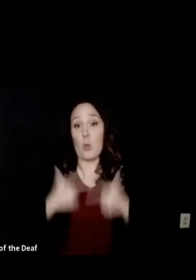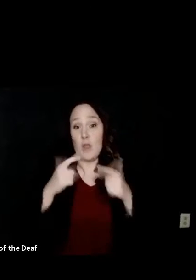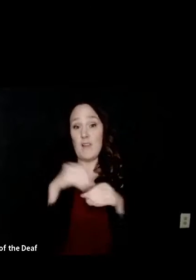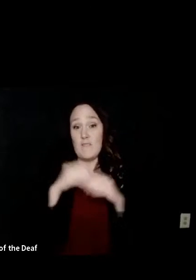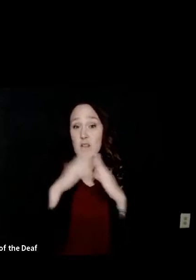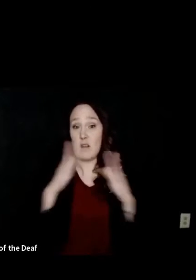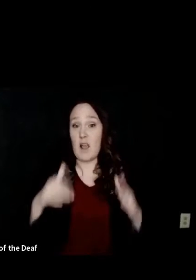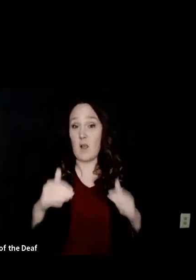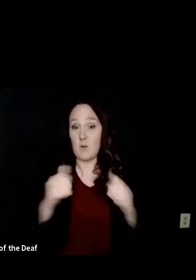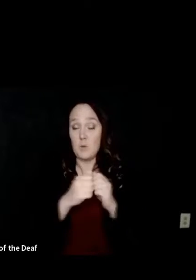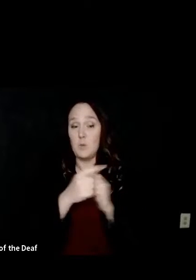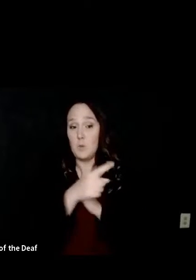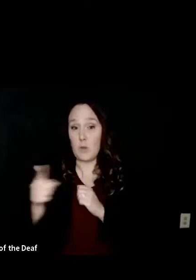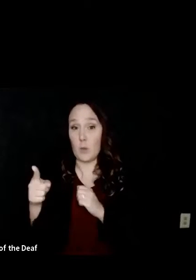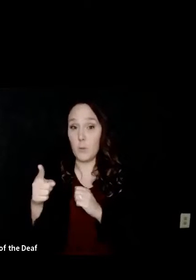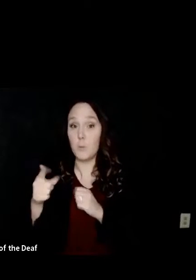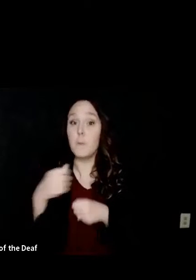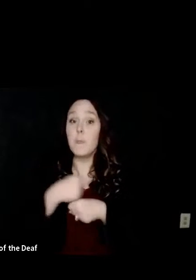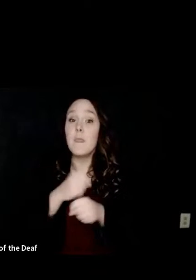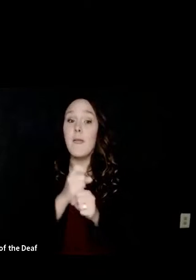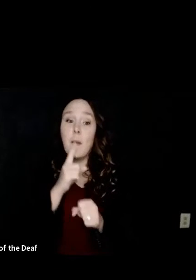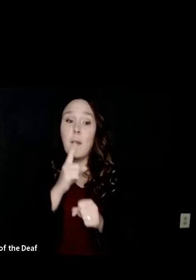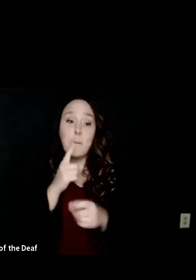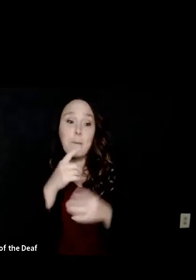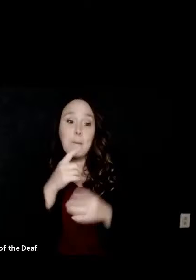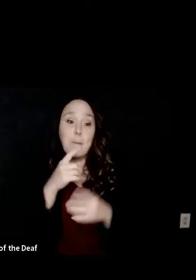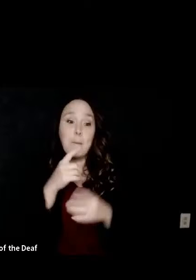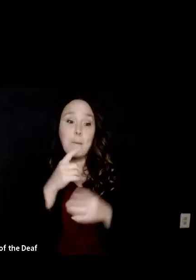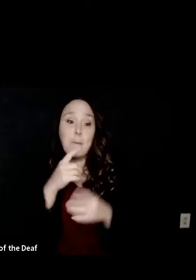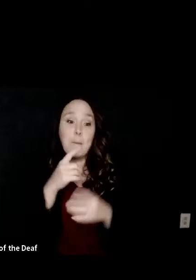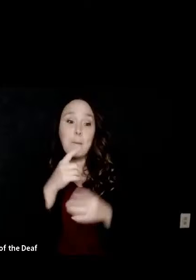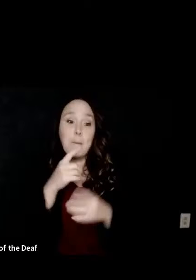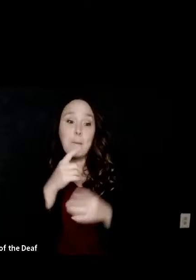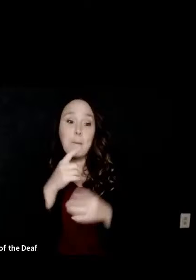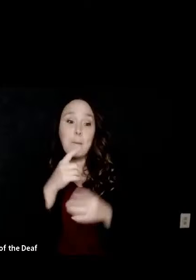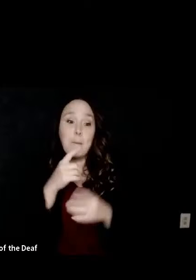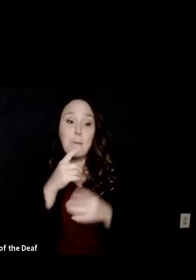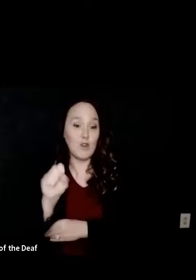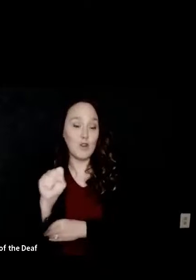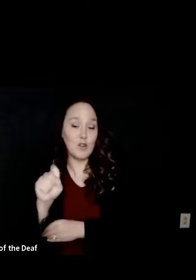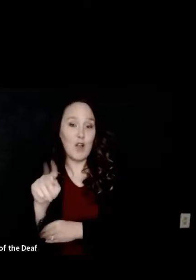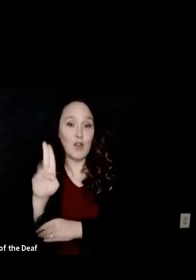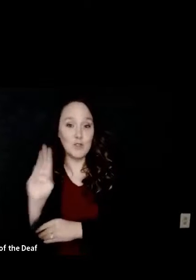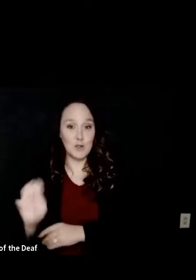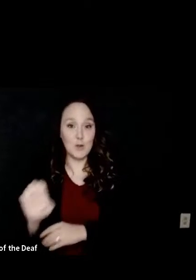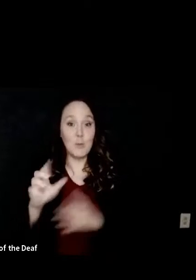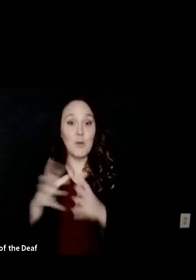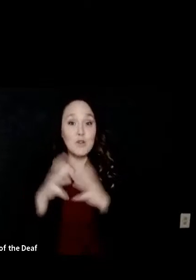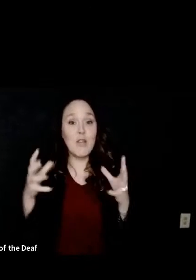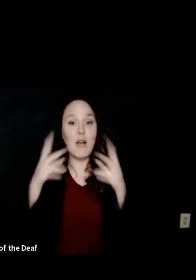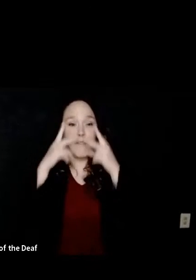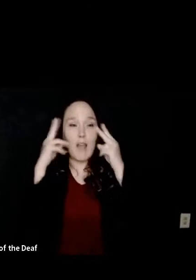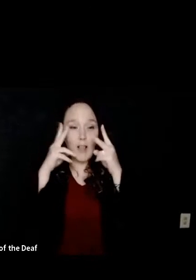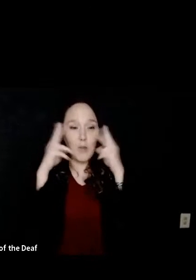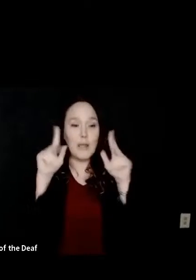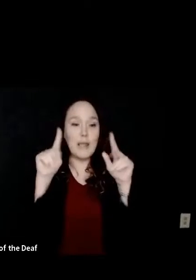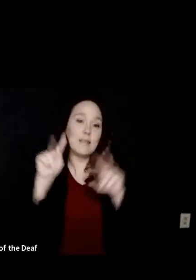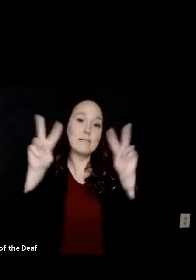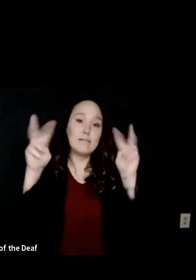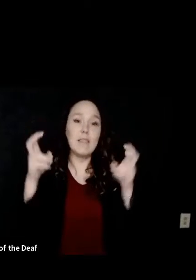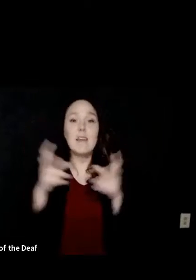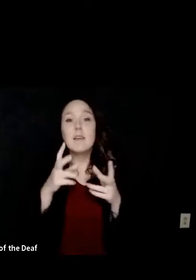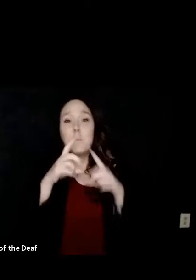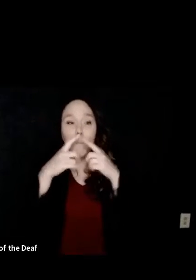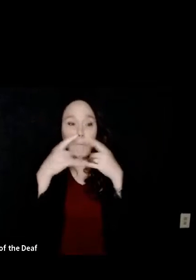you. Make mask wearing a part of the costume. There are many cute Halloween-themed cloth face masks being sold at